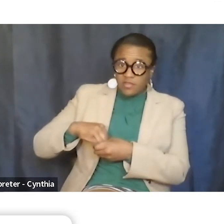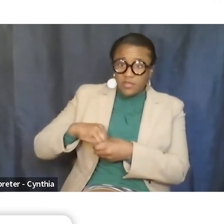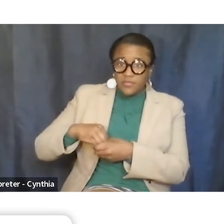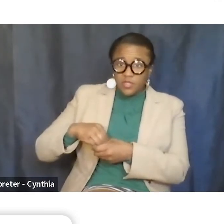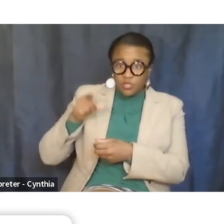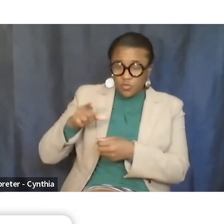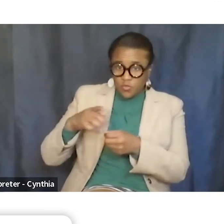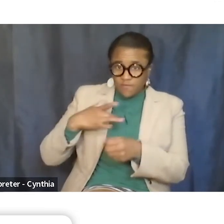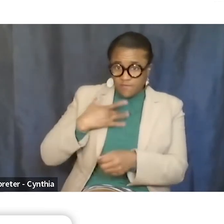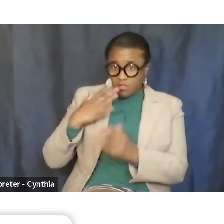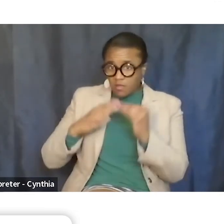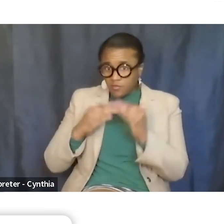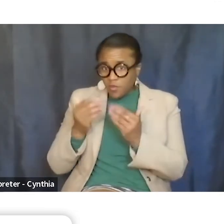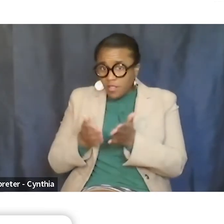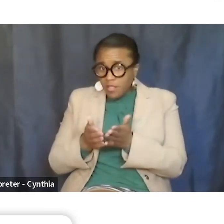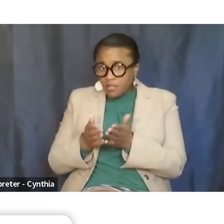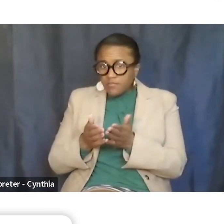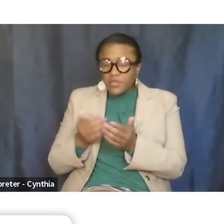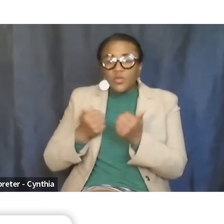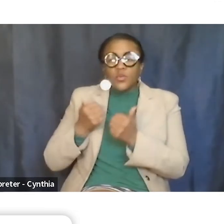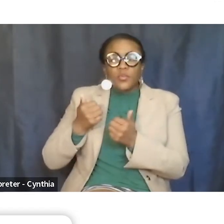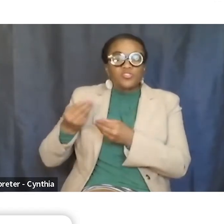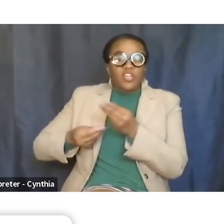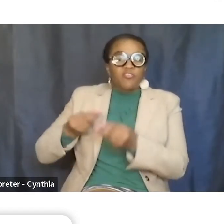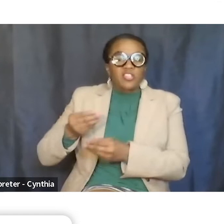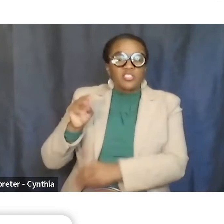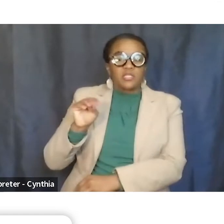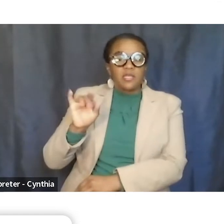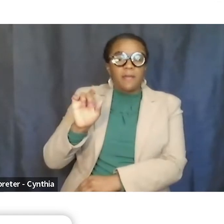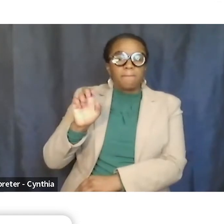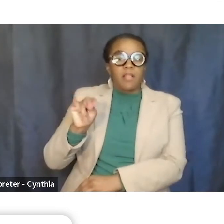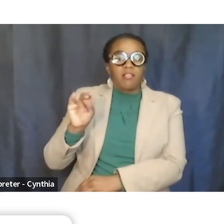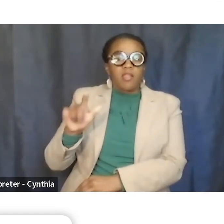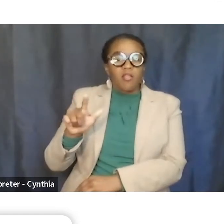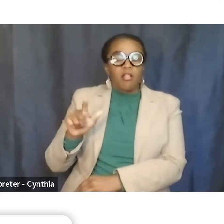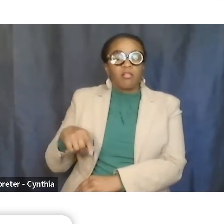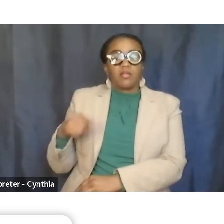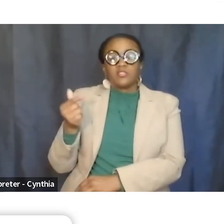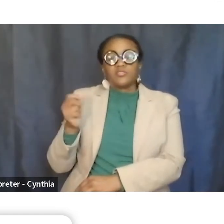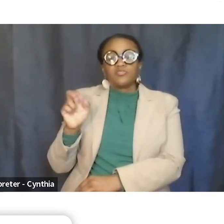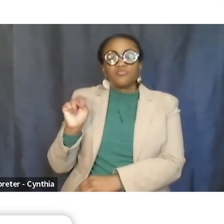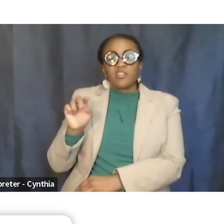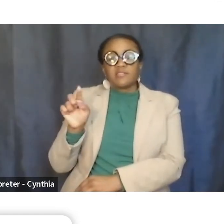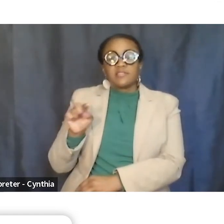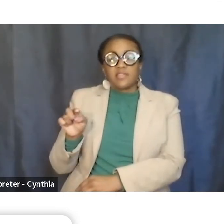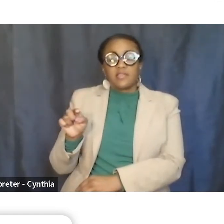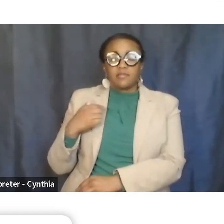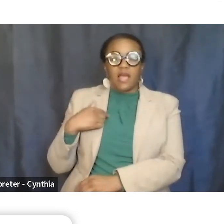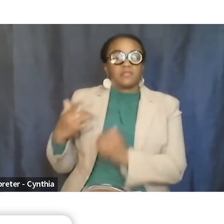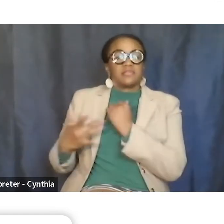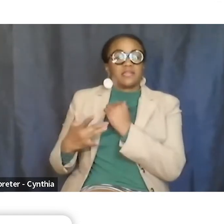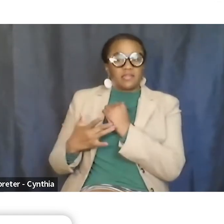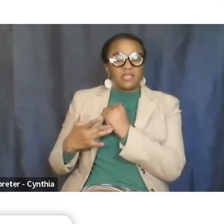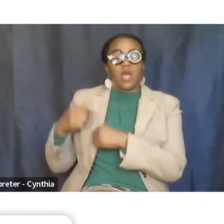you feel comfortable answering like what generation you're a part of? Are you millennial, Gen Z? Yeah, I'm a zillennial. I was born